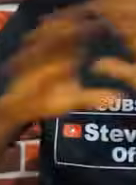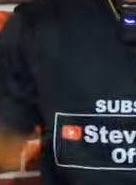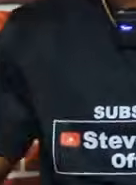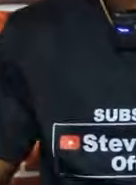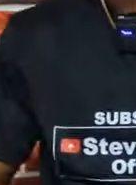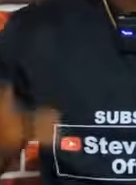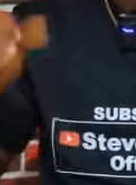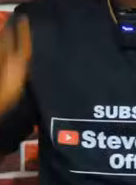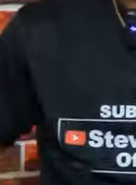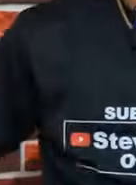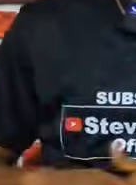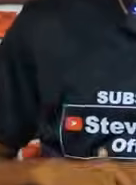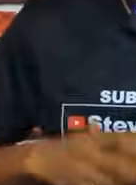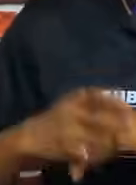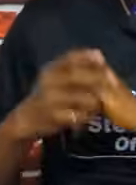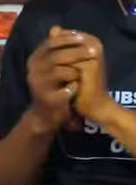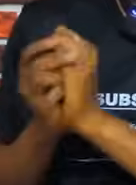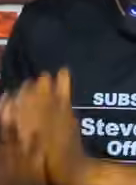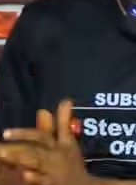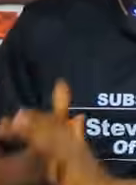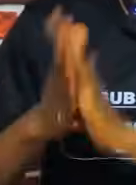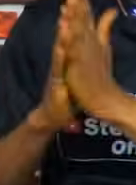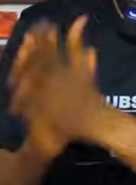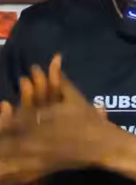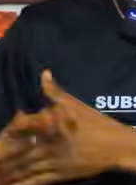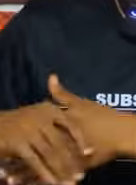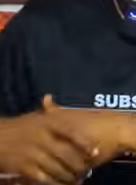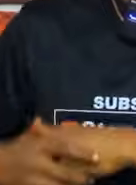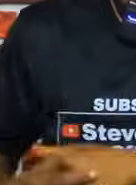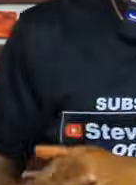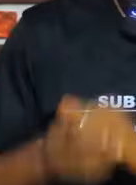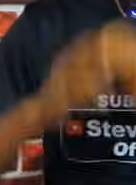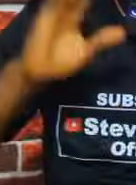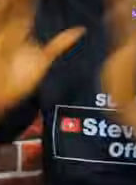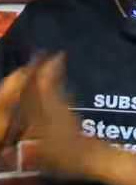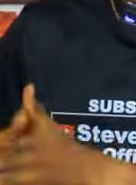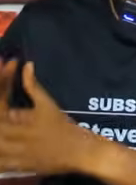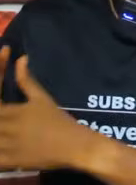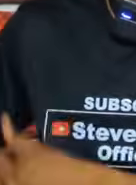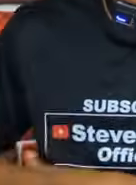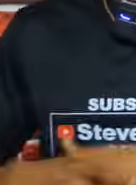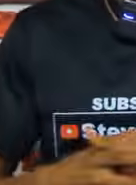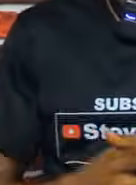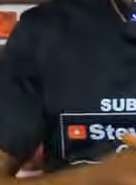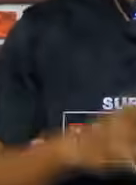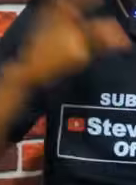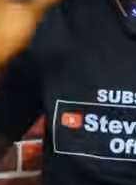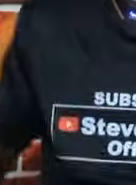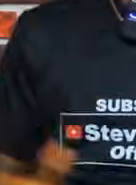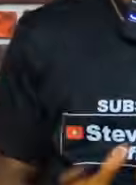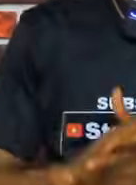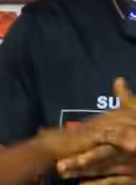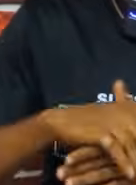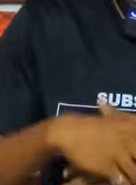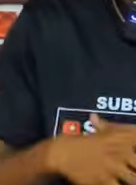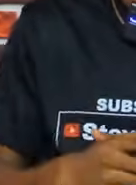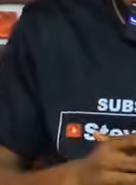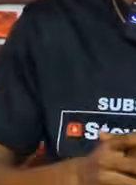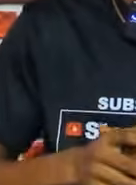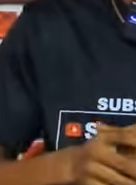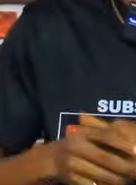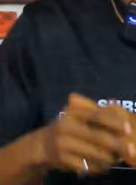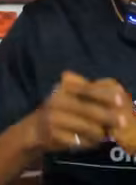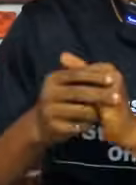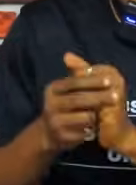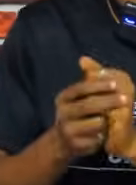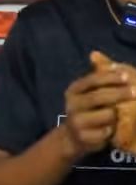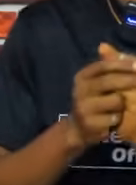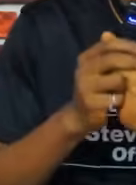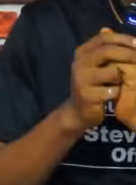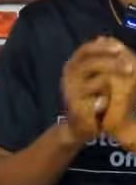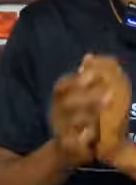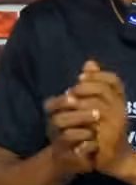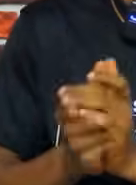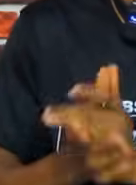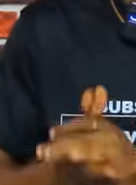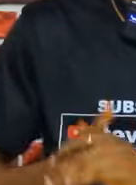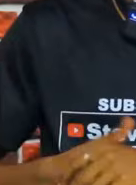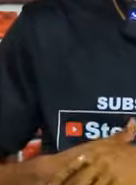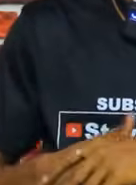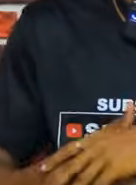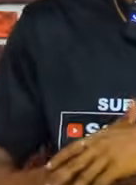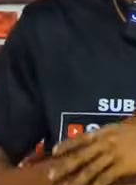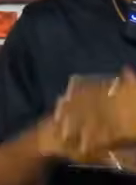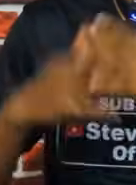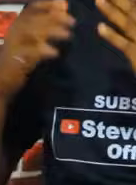no na ano ɛde abujade edi kan ye papa Steven Adom Chiedua a react to eye the rumors a ɛkɔ so ewo media no eso